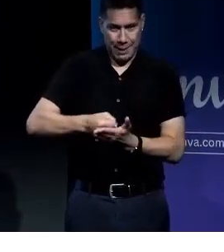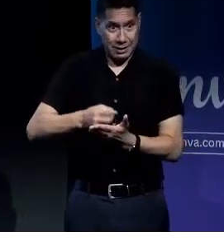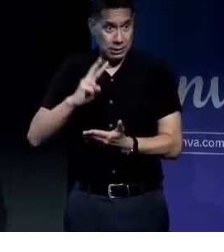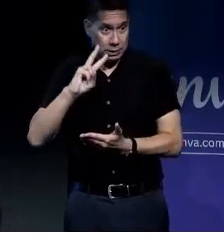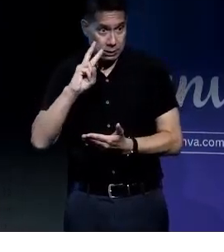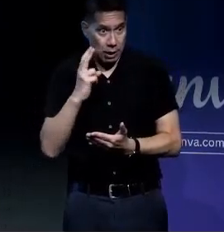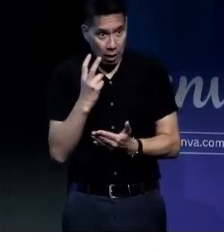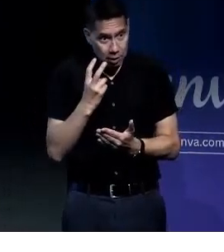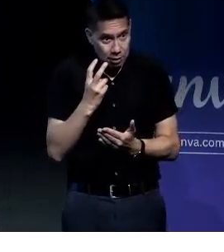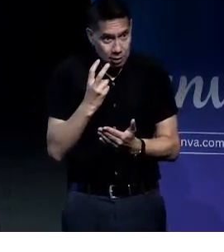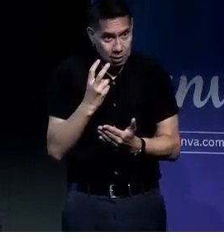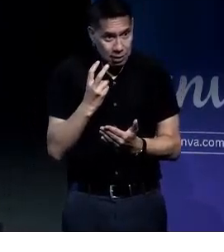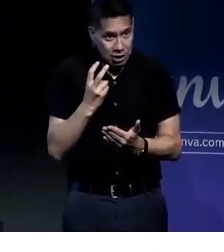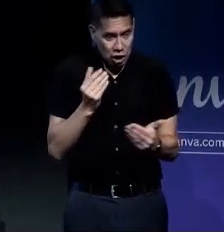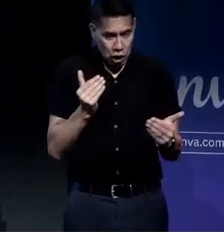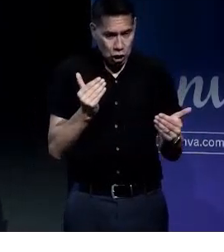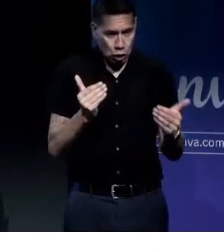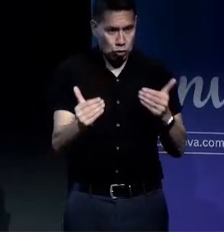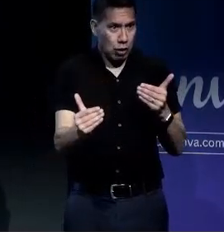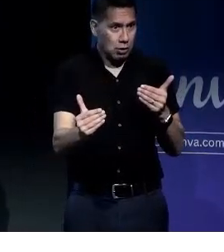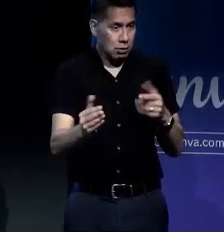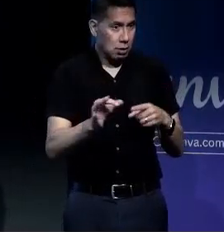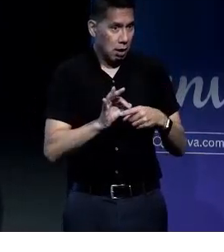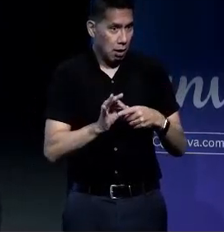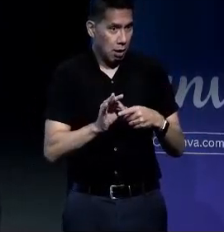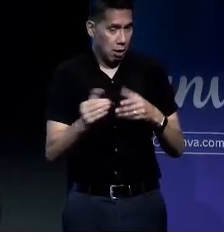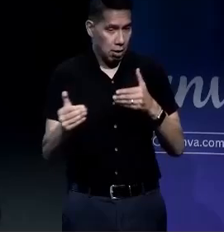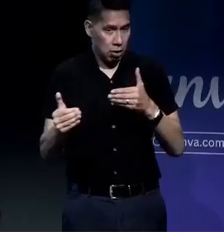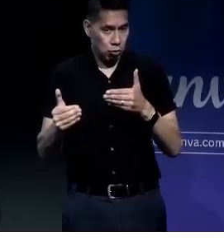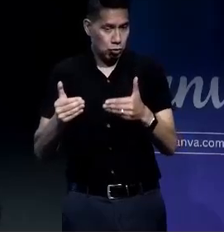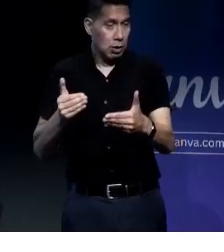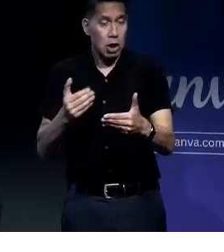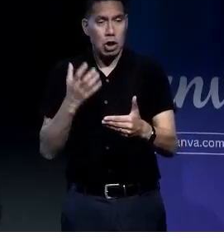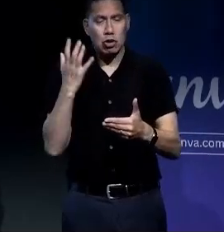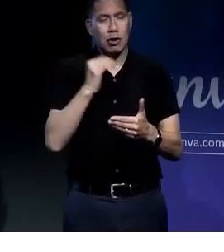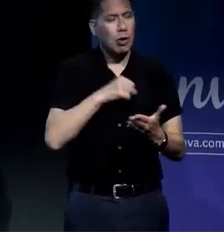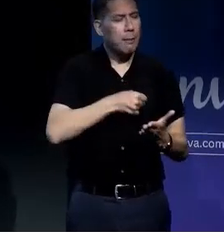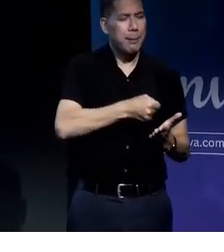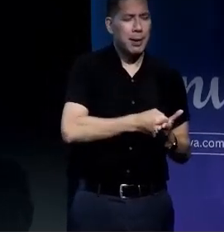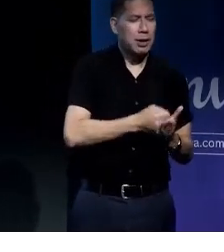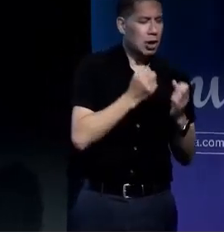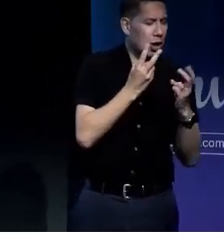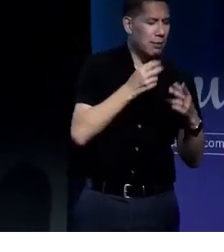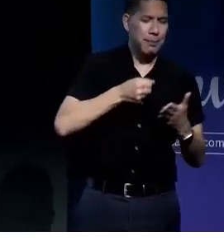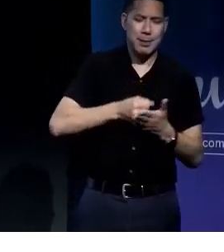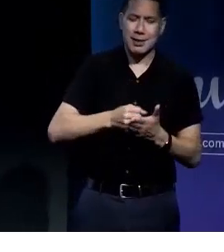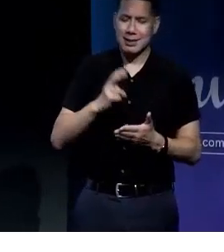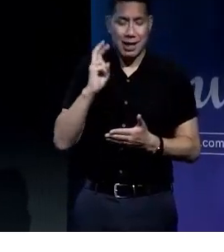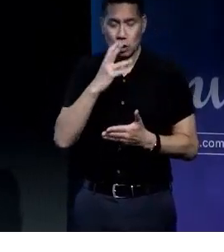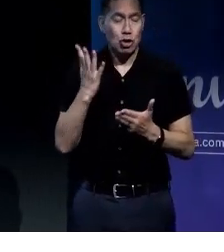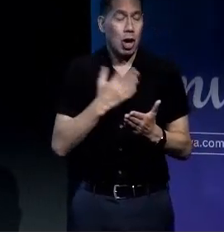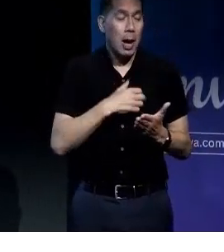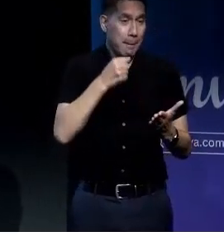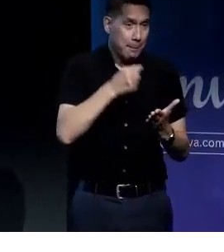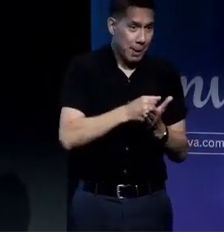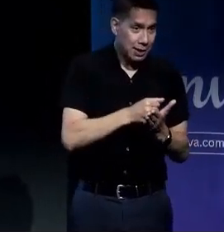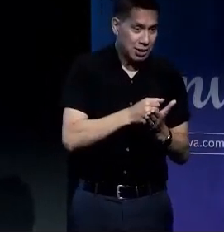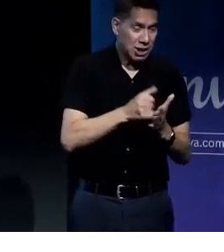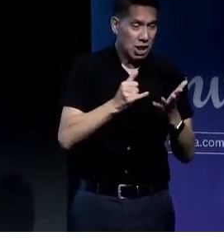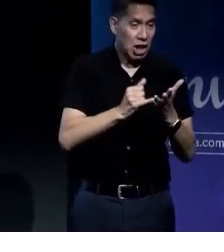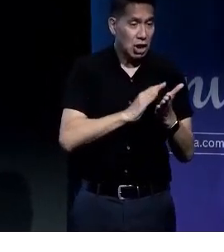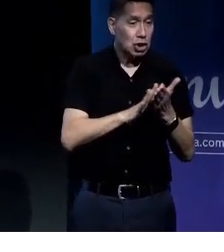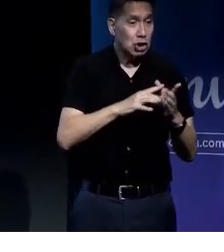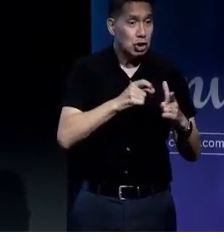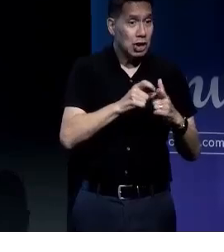dark, the contrasting colour, sorry, not a base light and a base dark, a base, a shade and a tint is what I